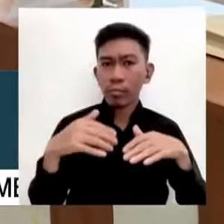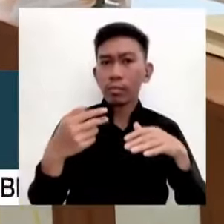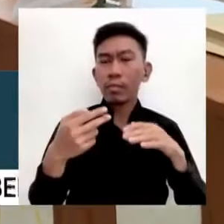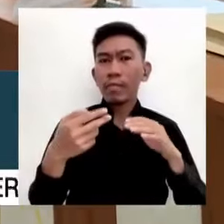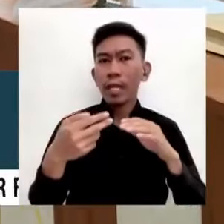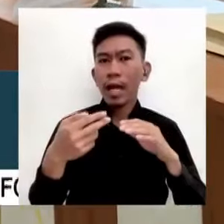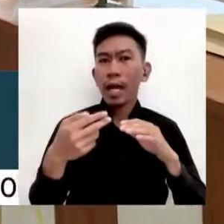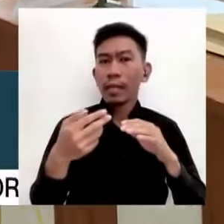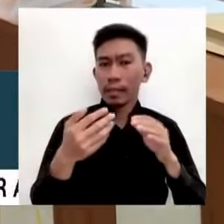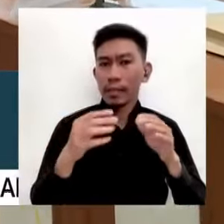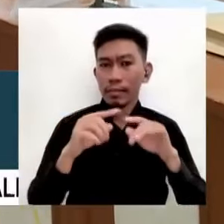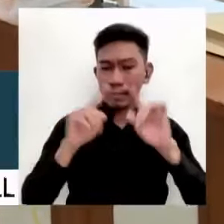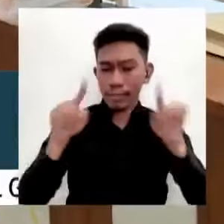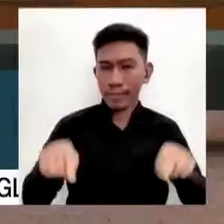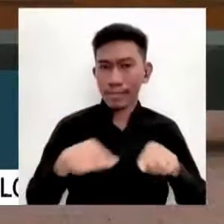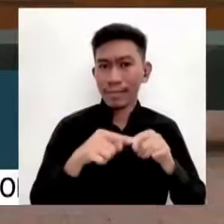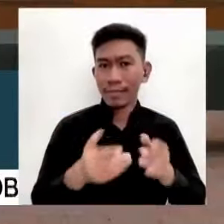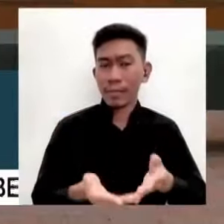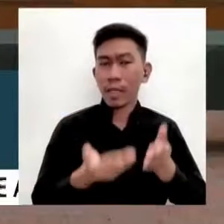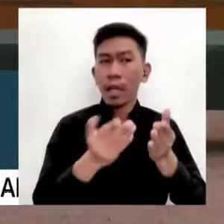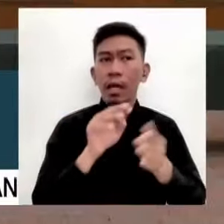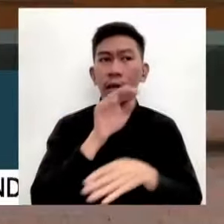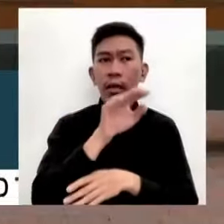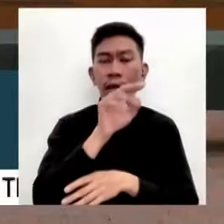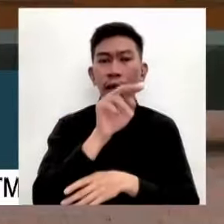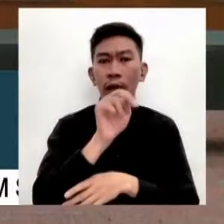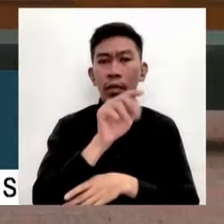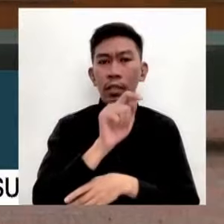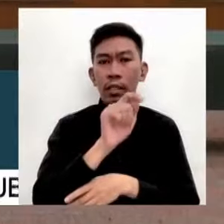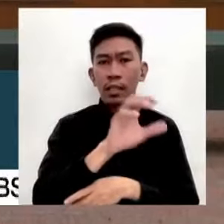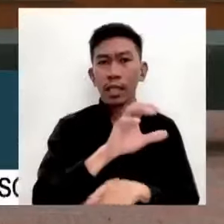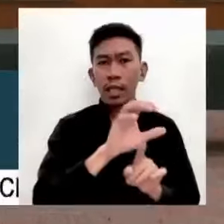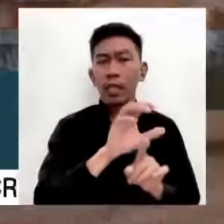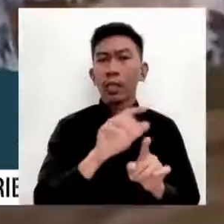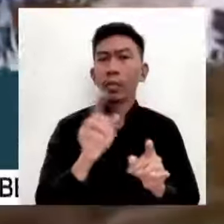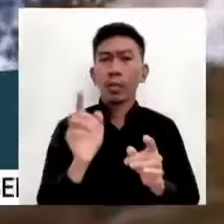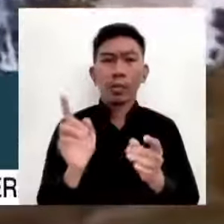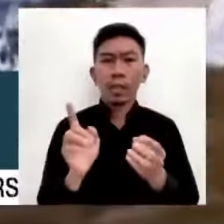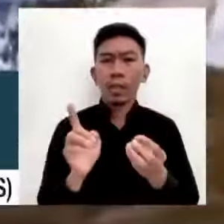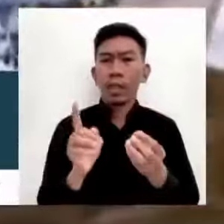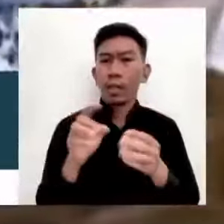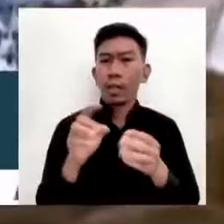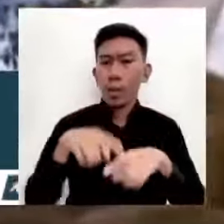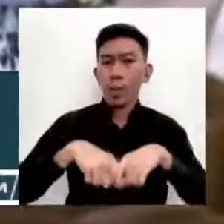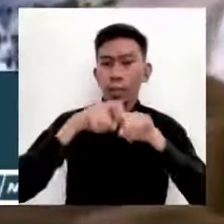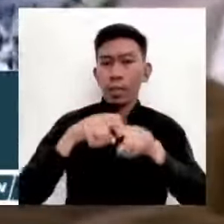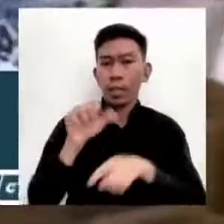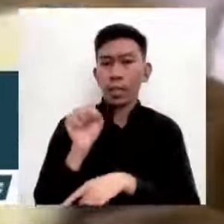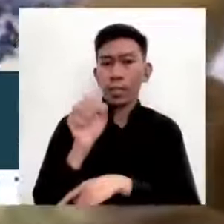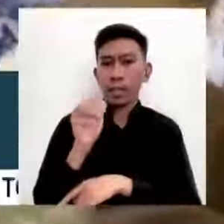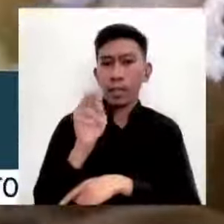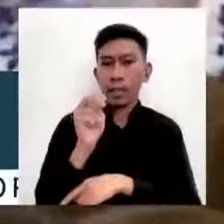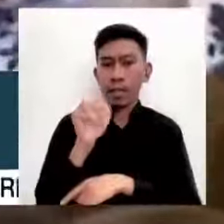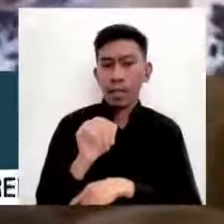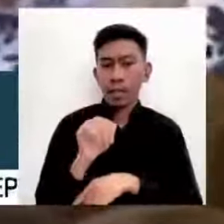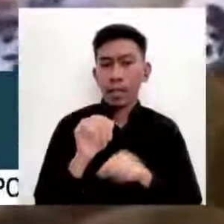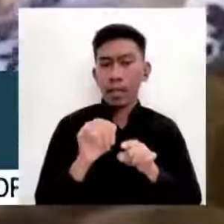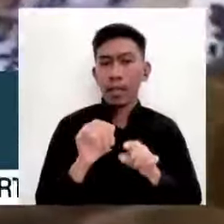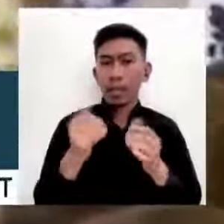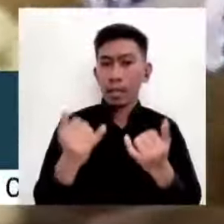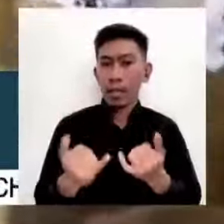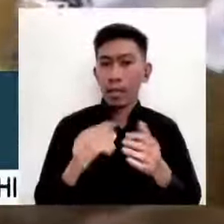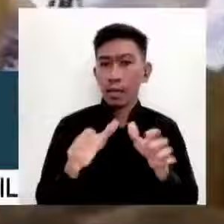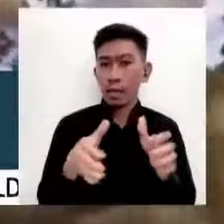the National Telecommunications Commission to suspend SMNI's operations. That is why the panel approved a motion to issue a